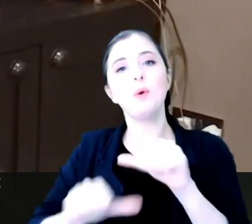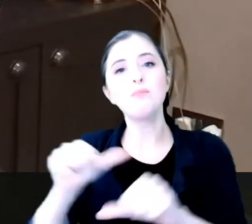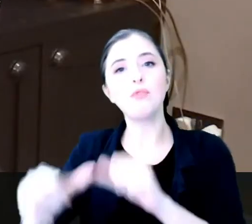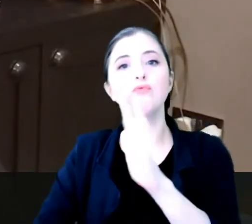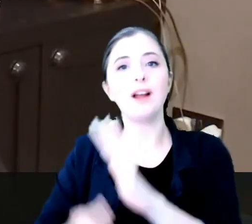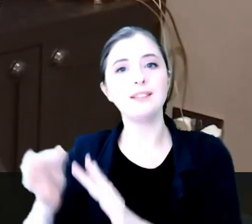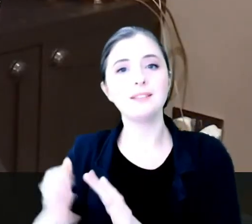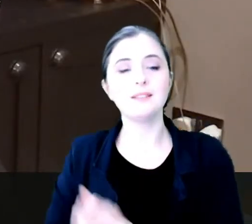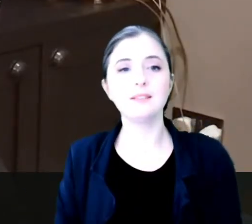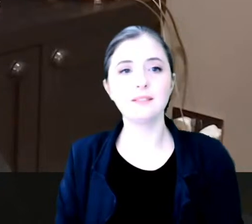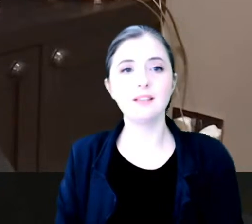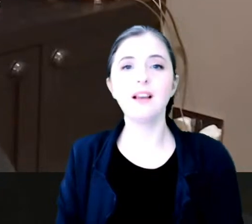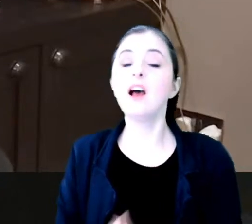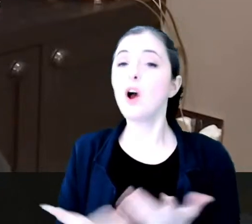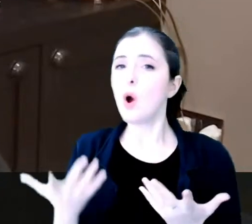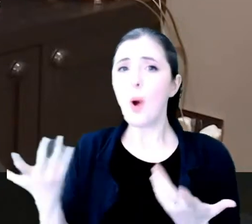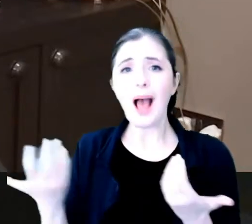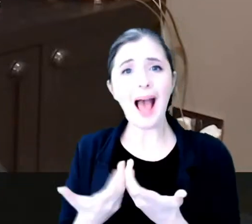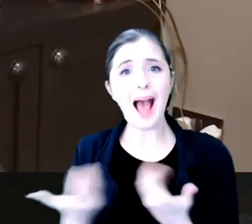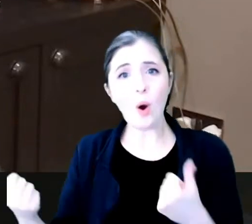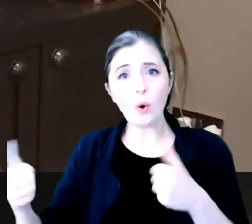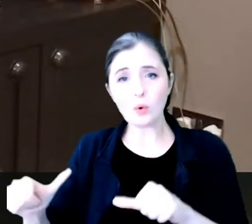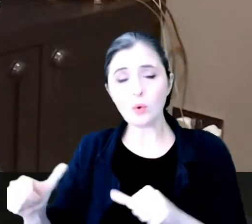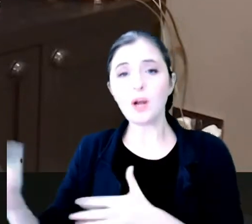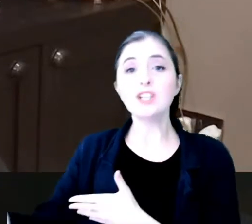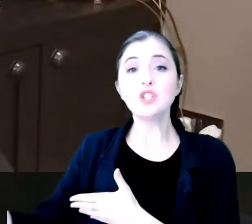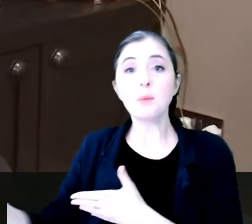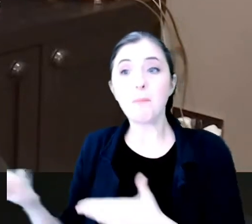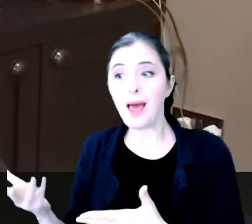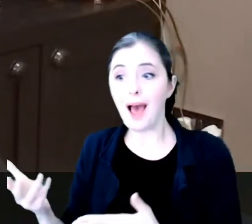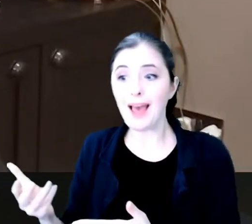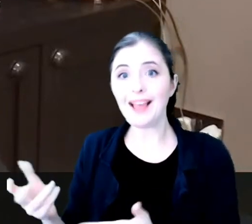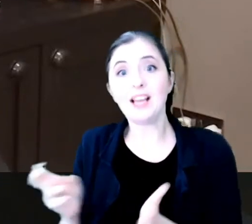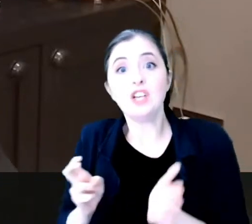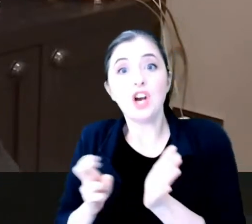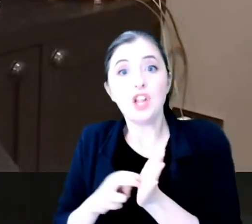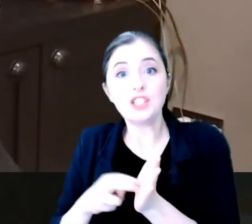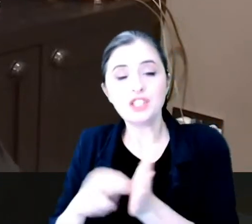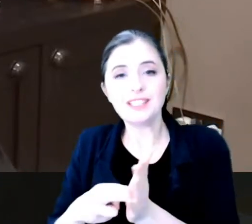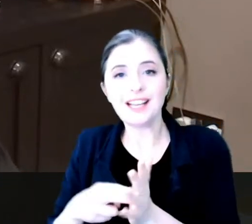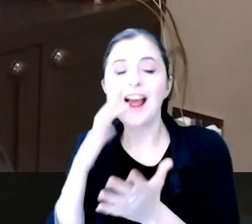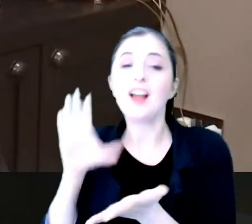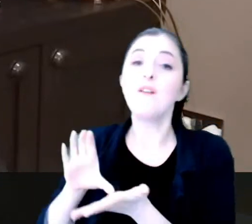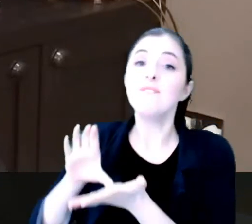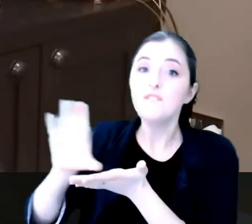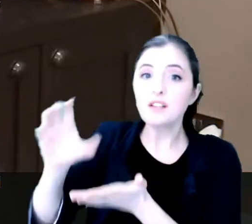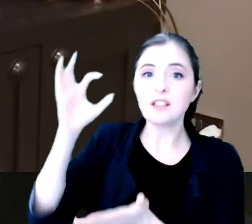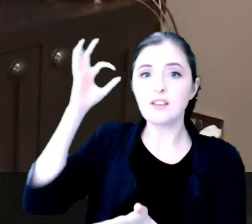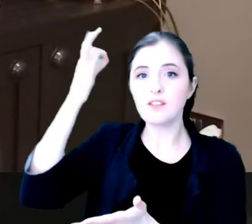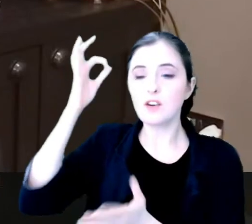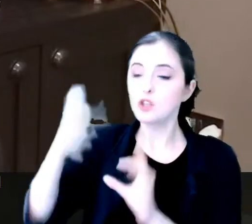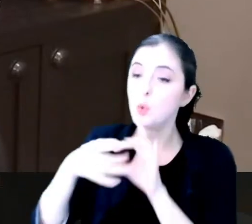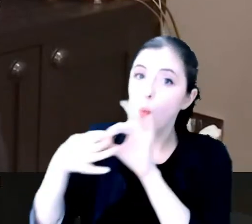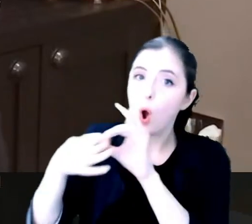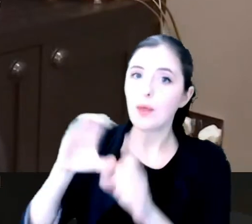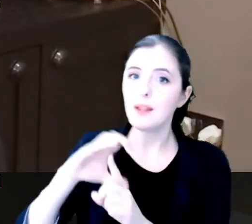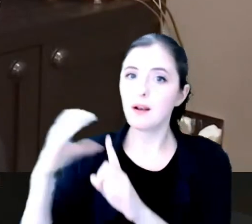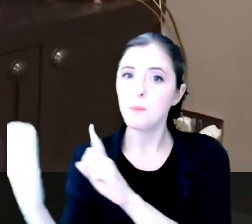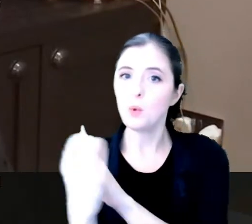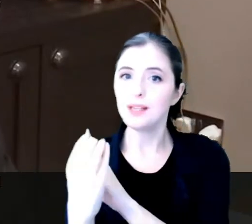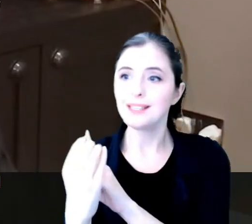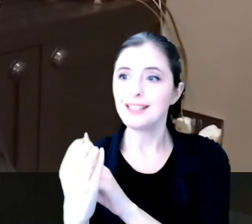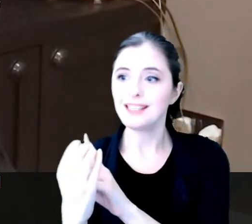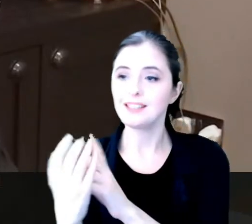by supply, logistics, and also funding for local councils to work with the communities to get the funding rates up. And I know that the mayor